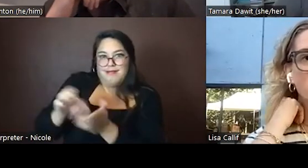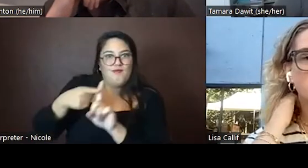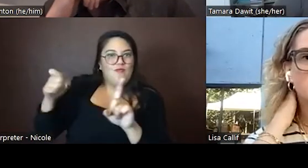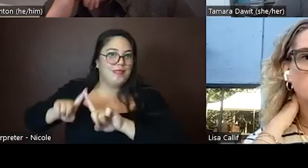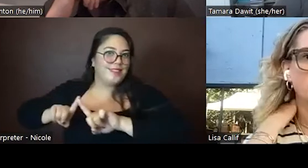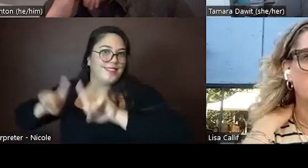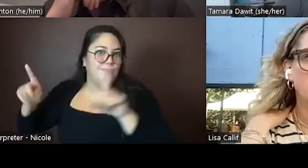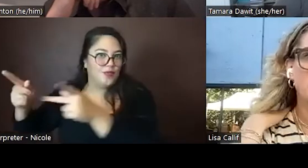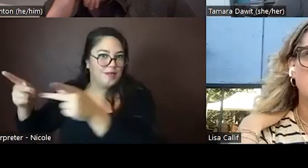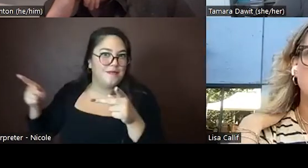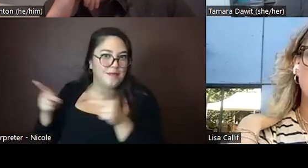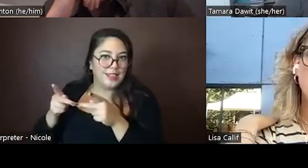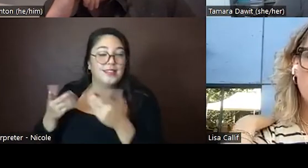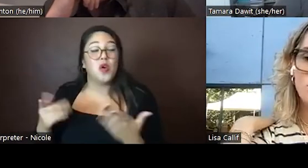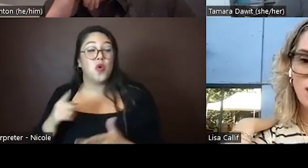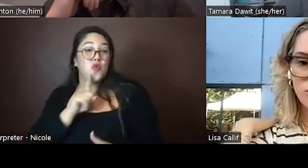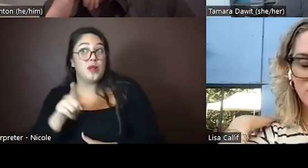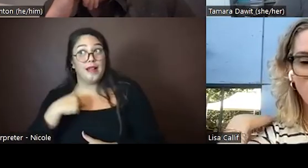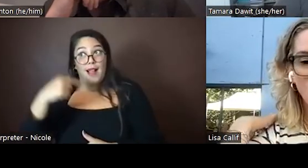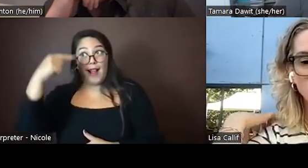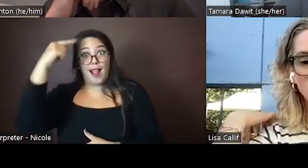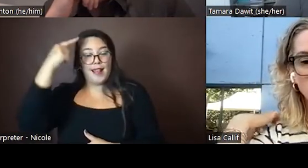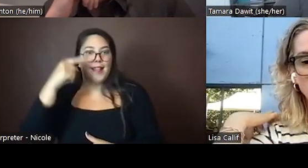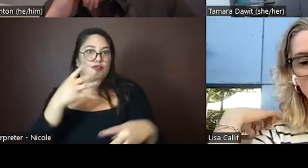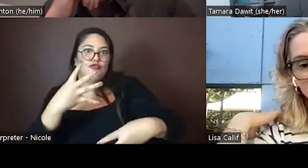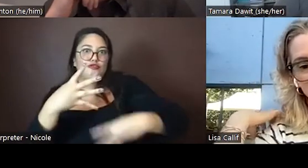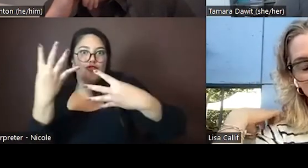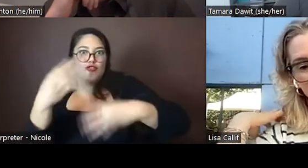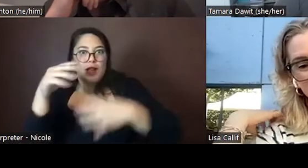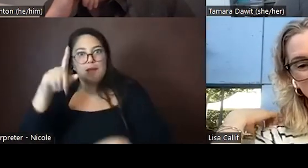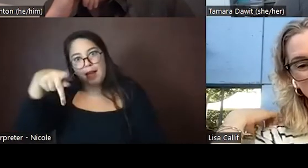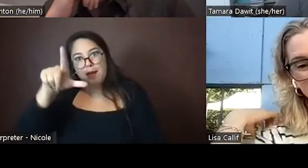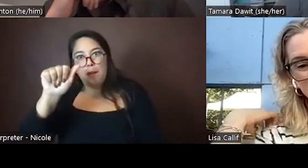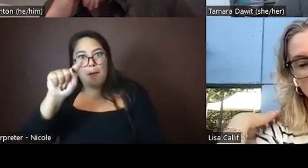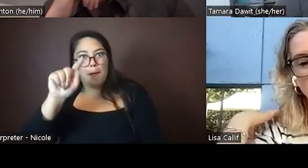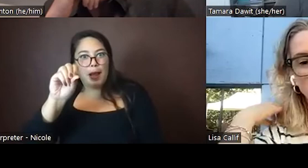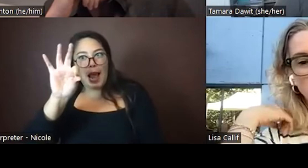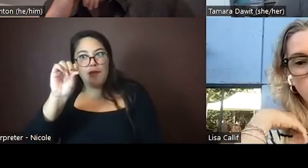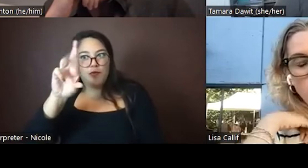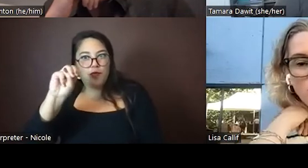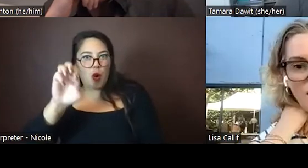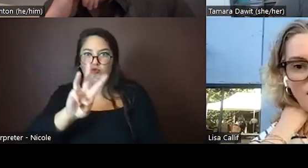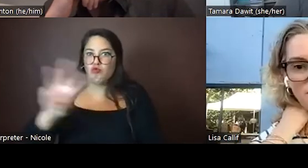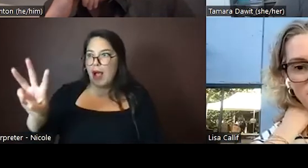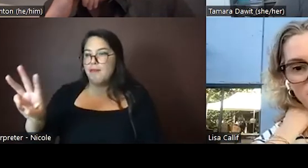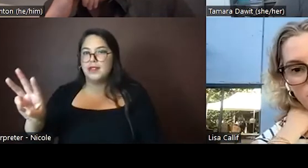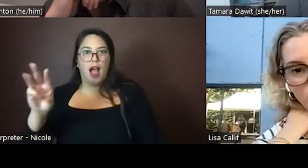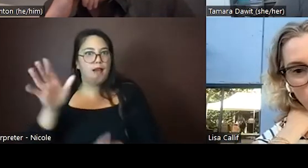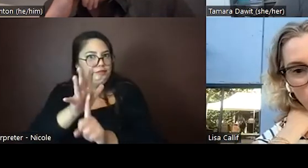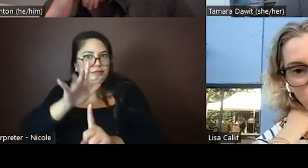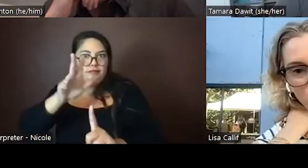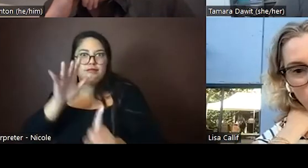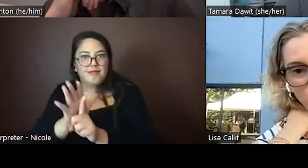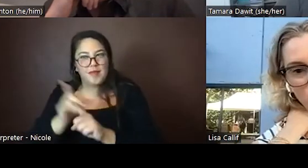I think ever since really the streaming platforms got really involved, and they obviously really turned into more of a studio model where they would have